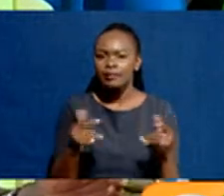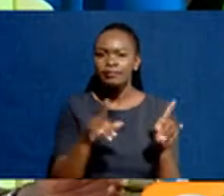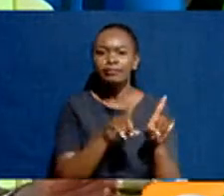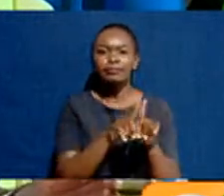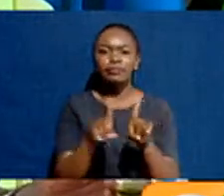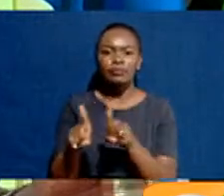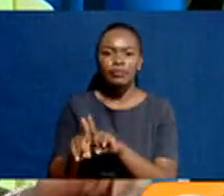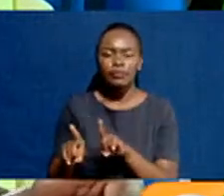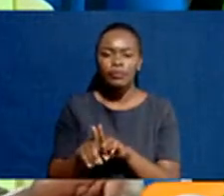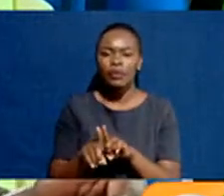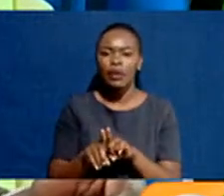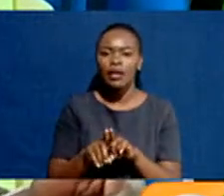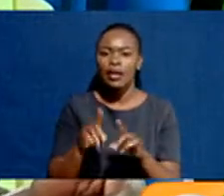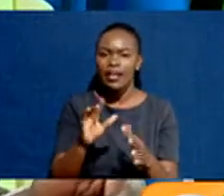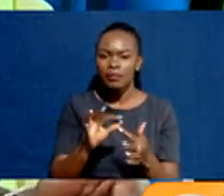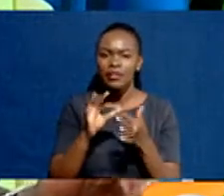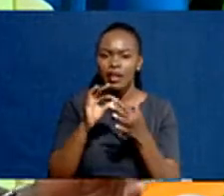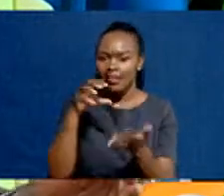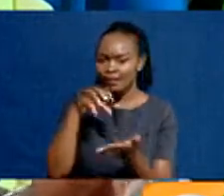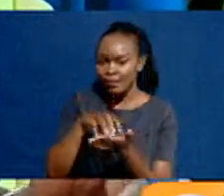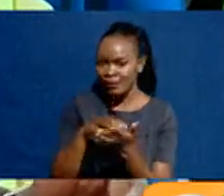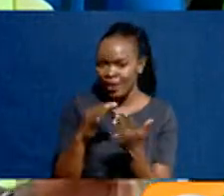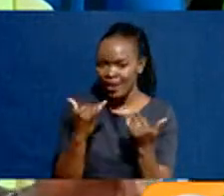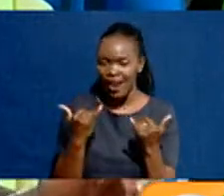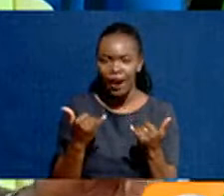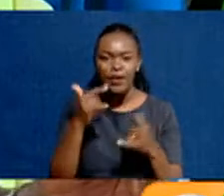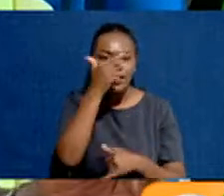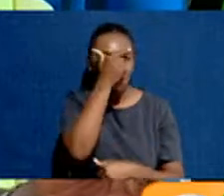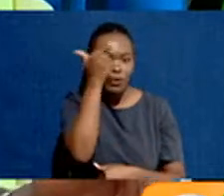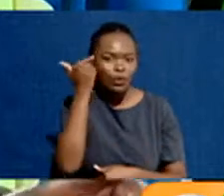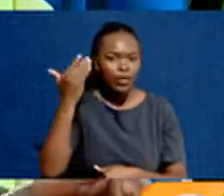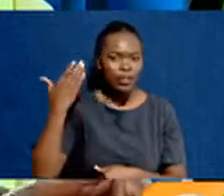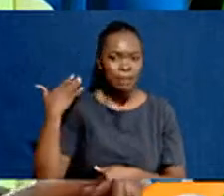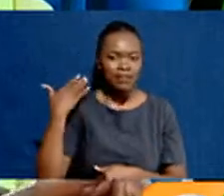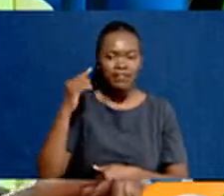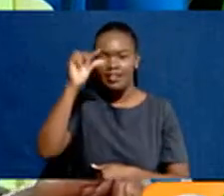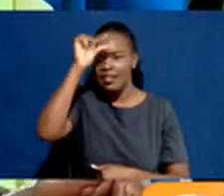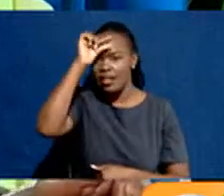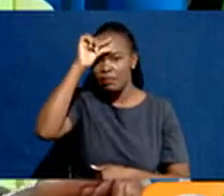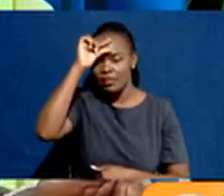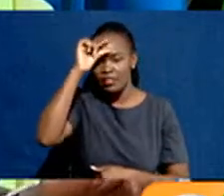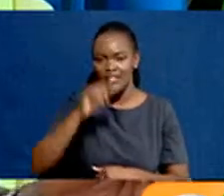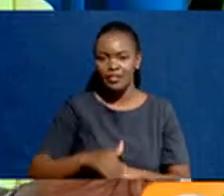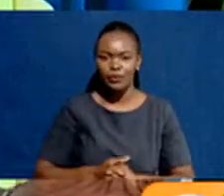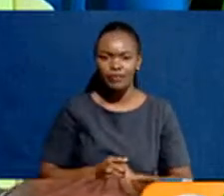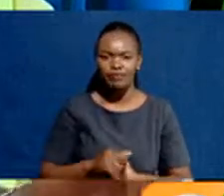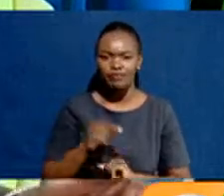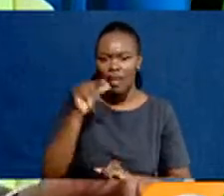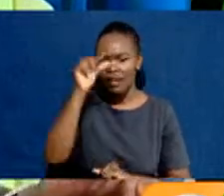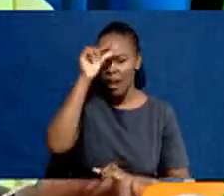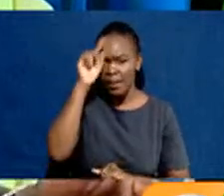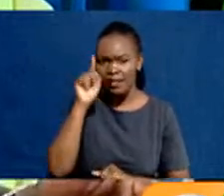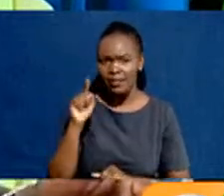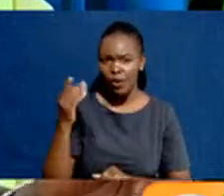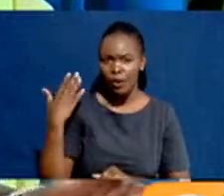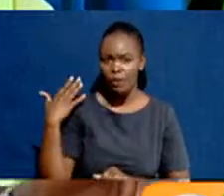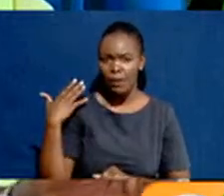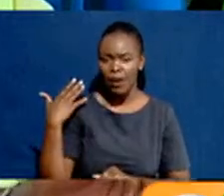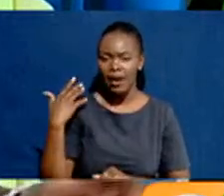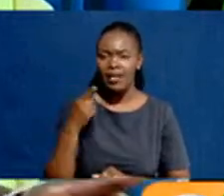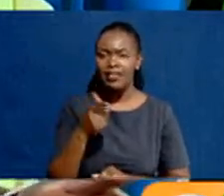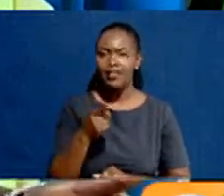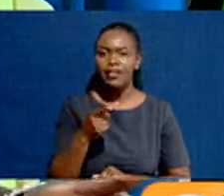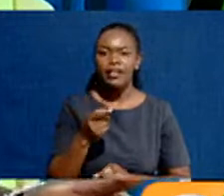And the situation we are in, it is because the previous administration did not have respect for